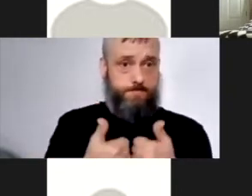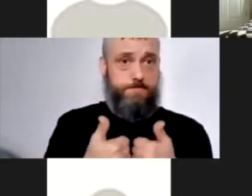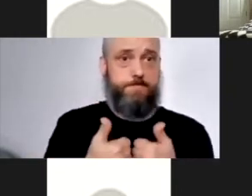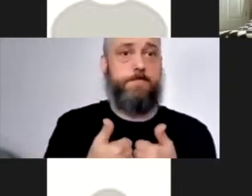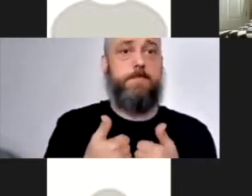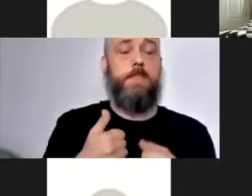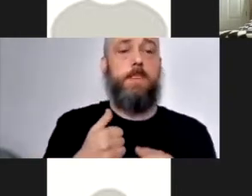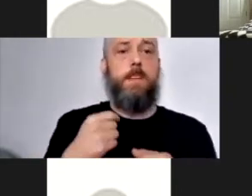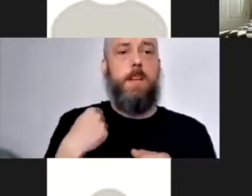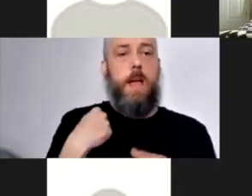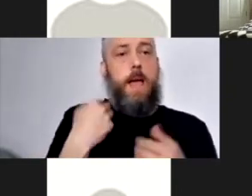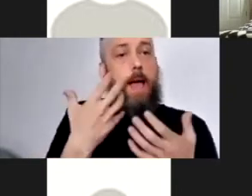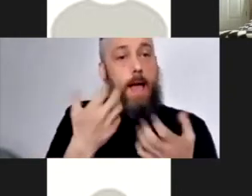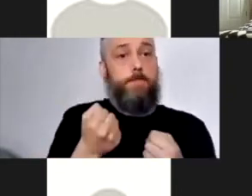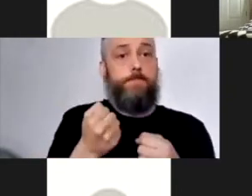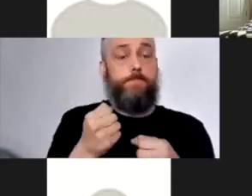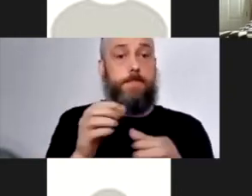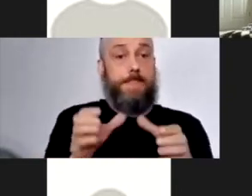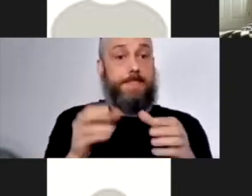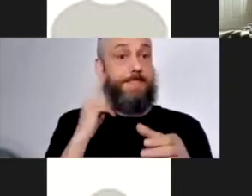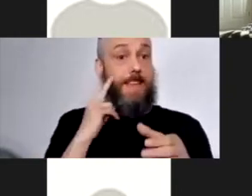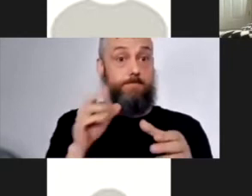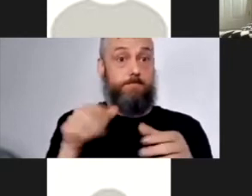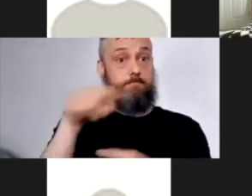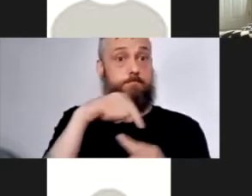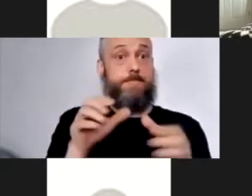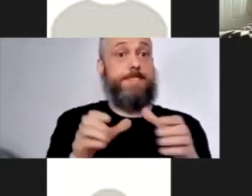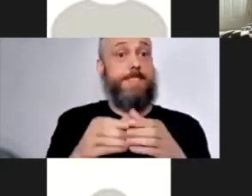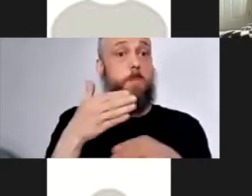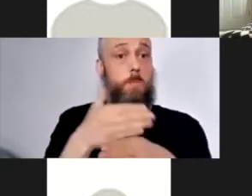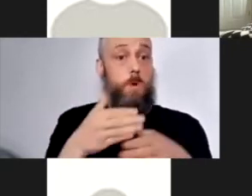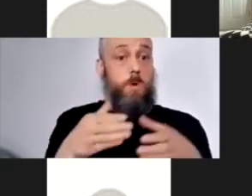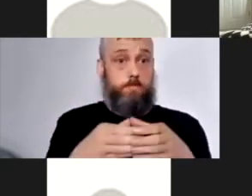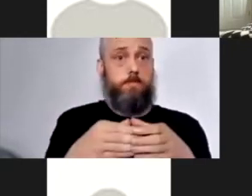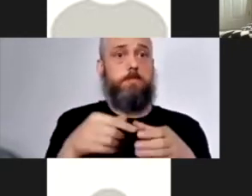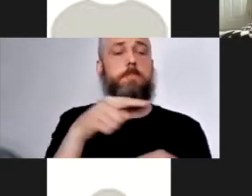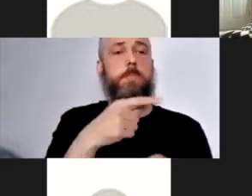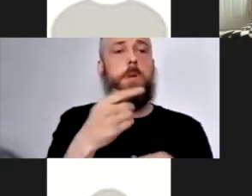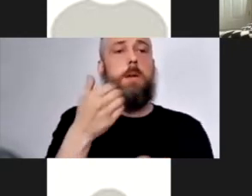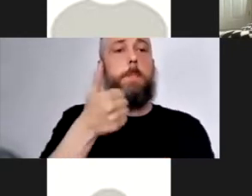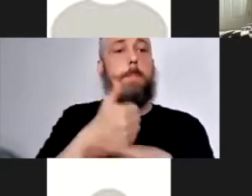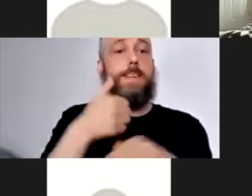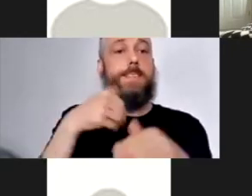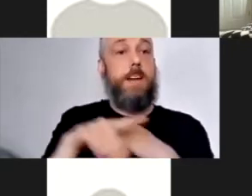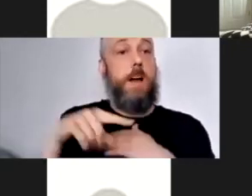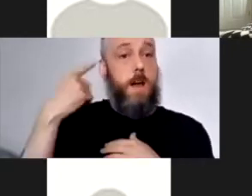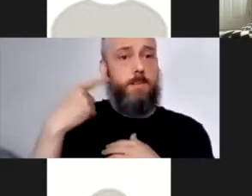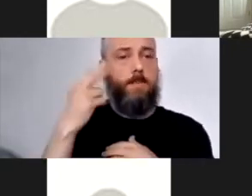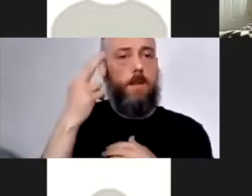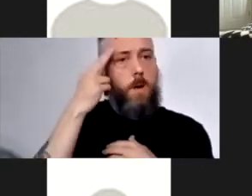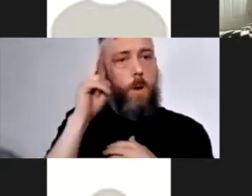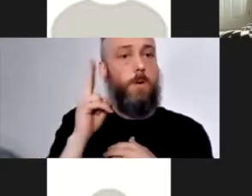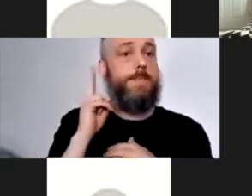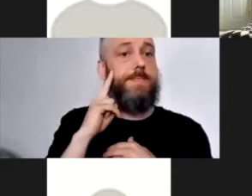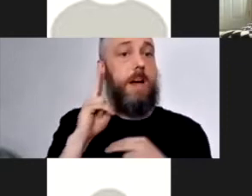If I'm outside London, but I have a deaf team that work, and